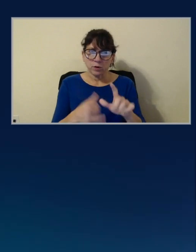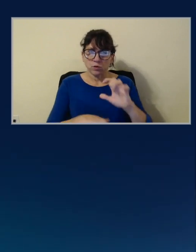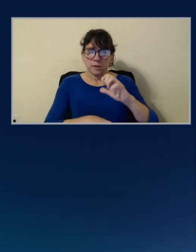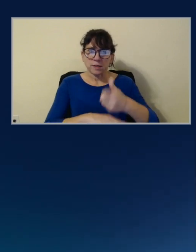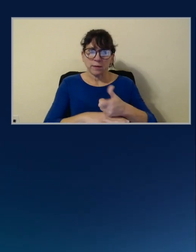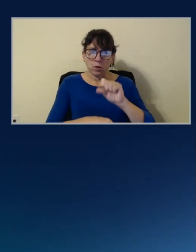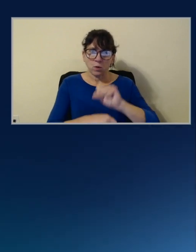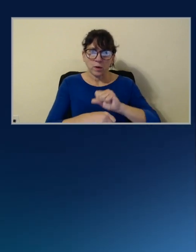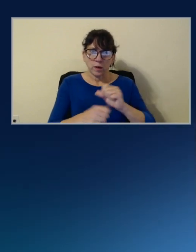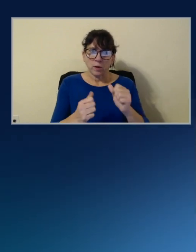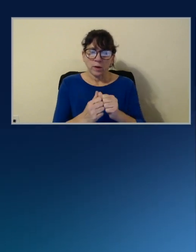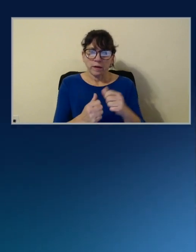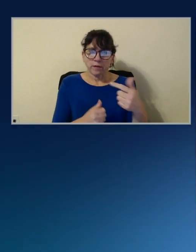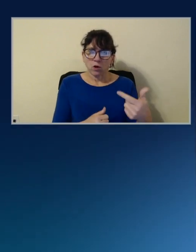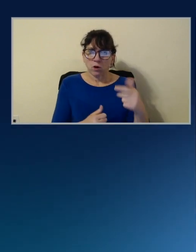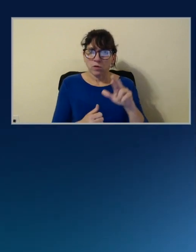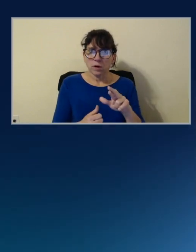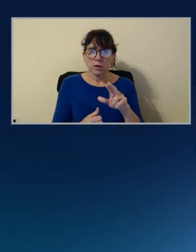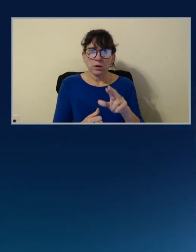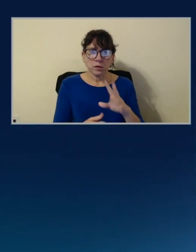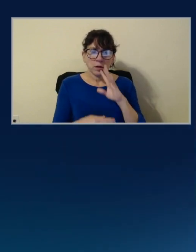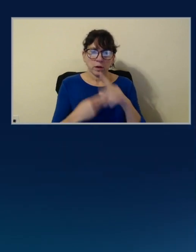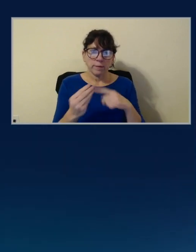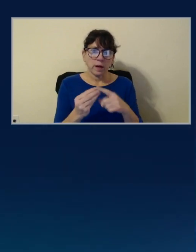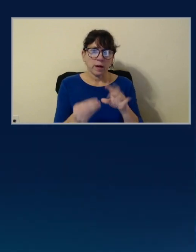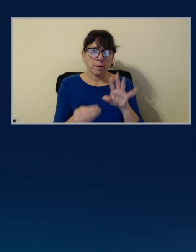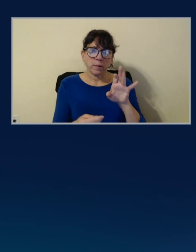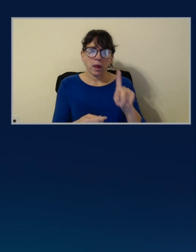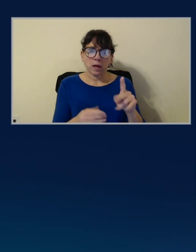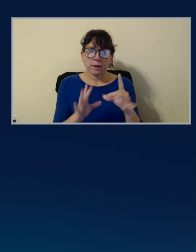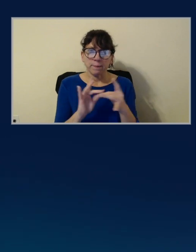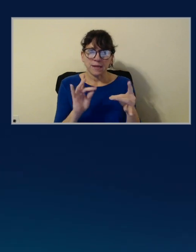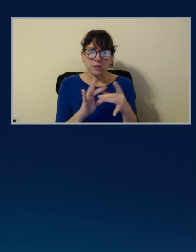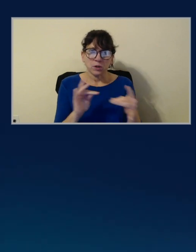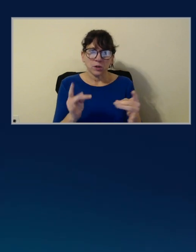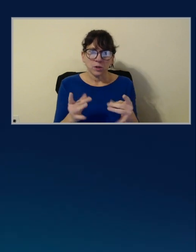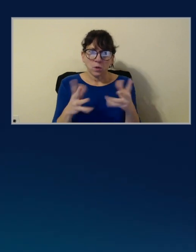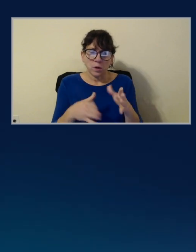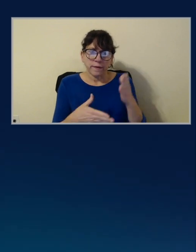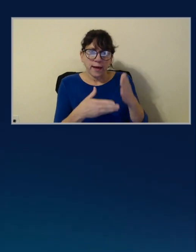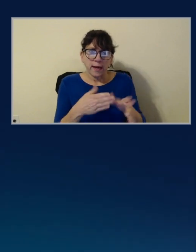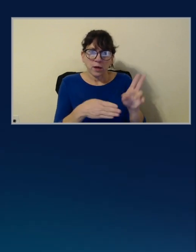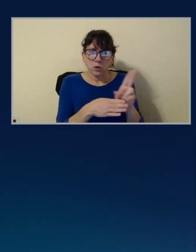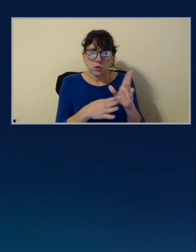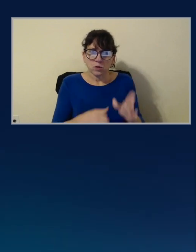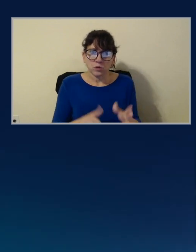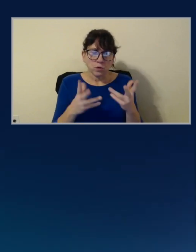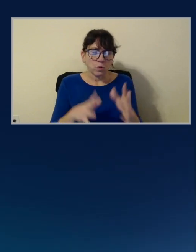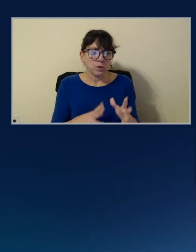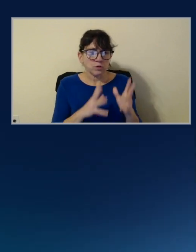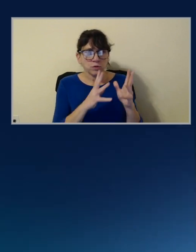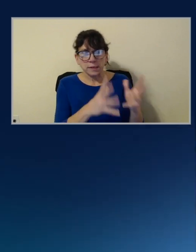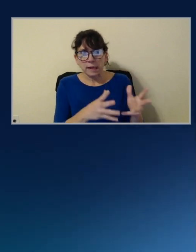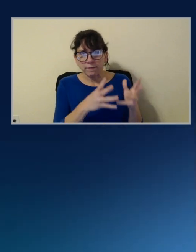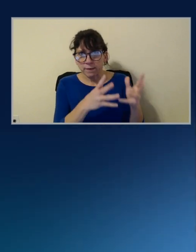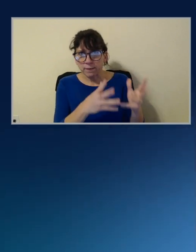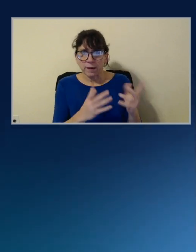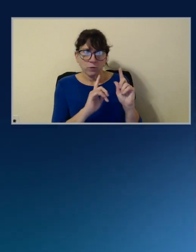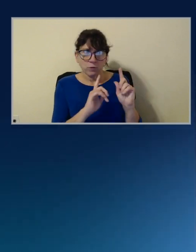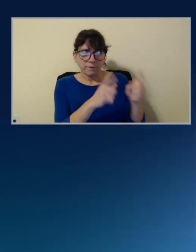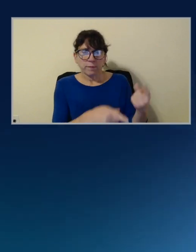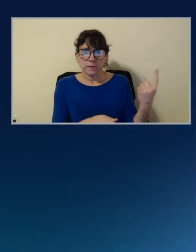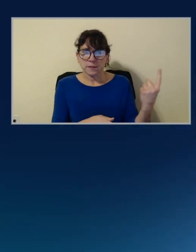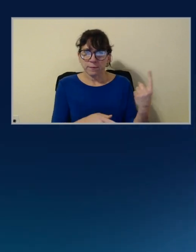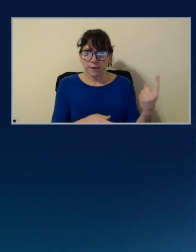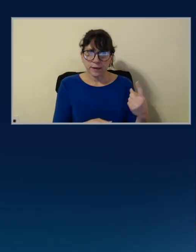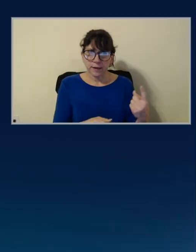with guardrails is what we call the blocked messaging. So obviously you don't want your end user, as a builder, you don't want to leave them hanging. You need to give them something, like basically tell them